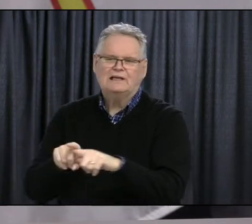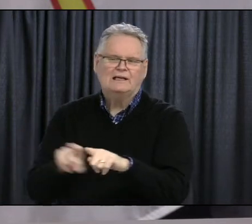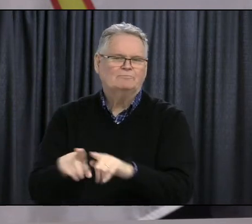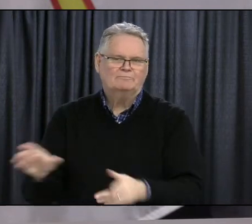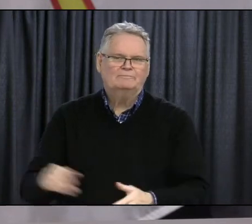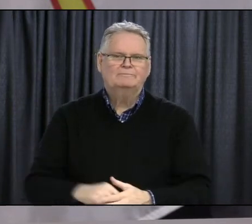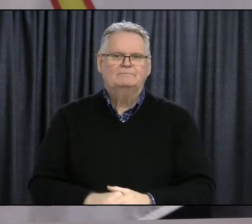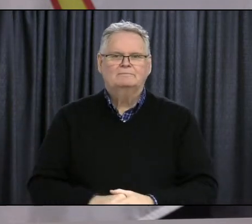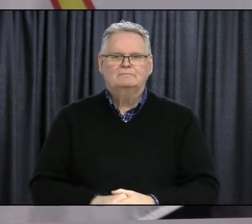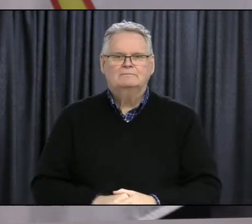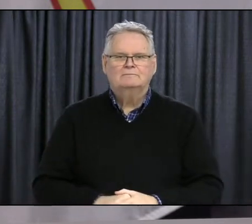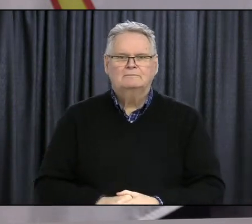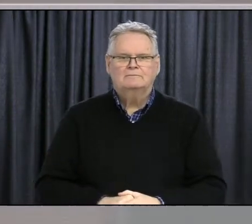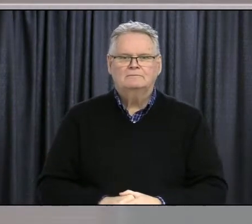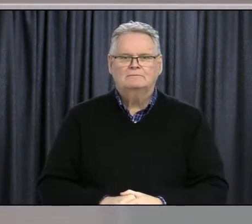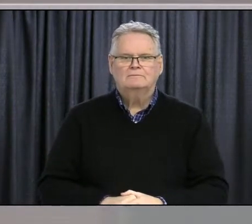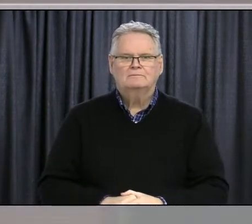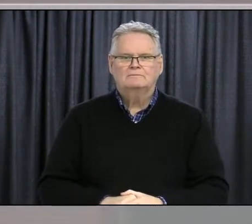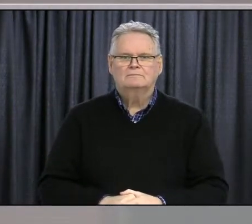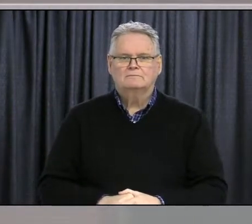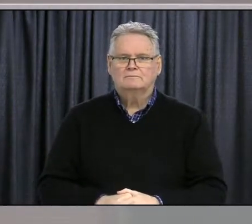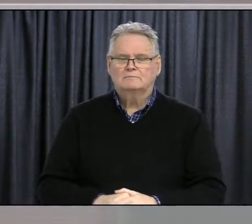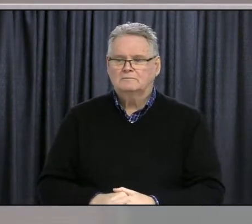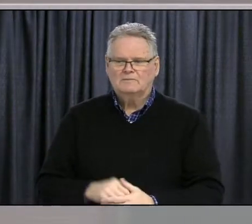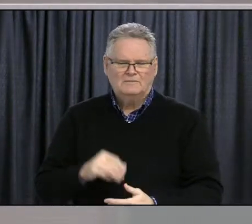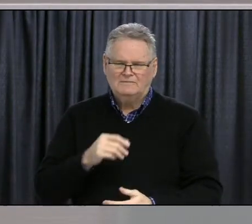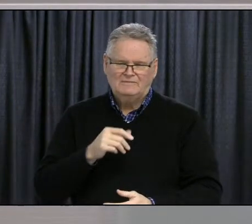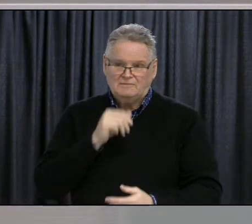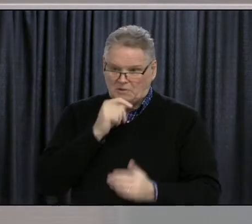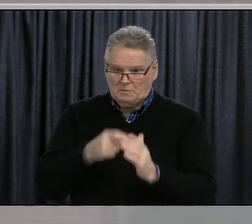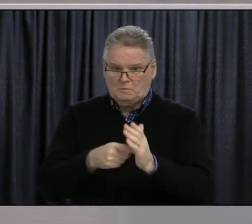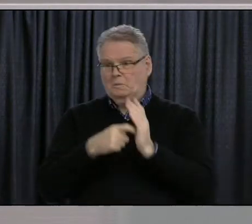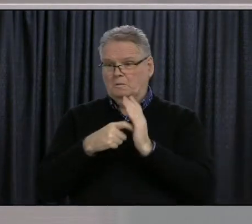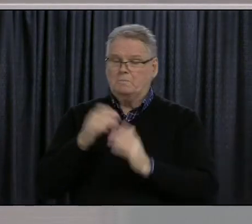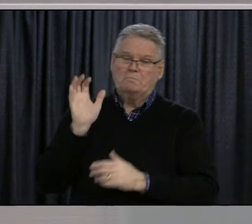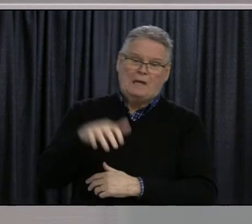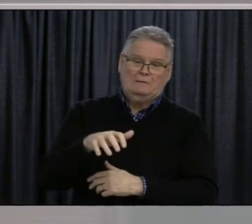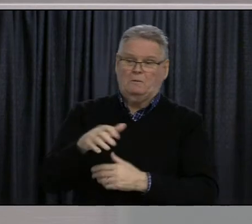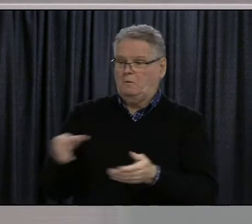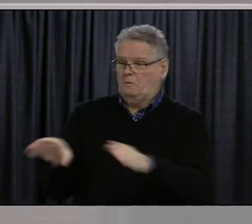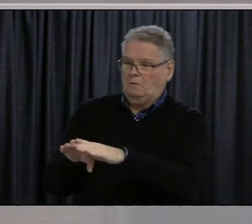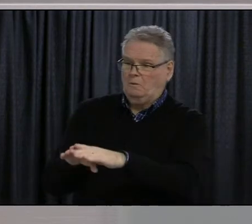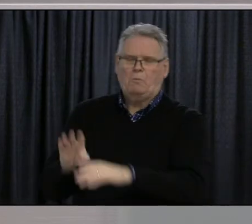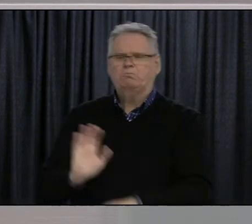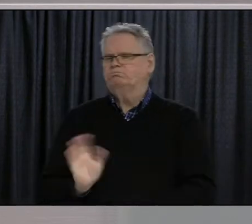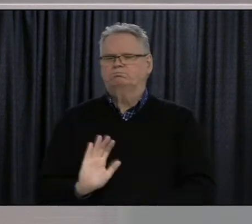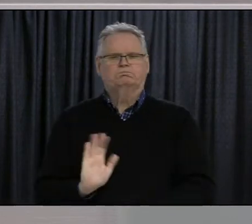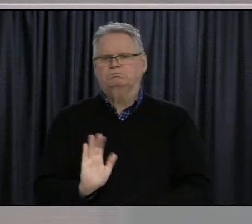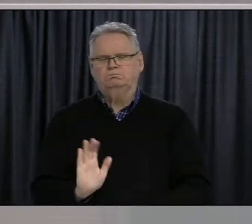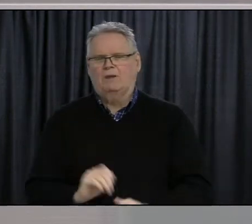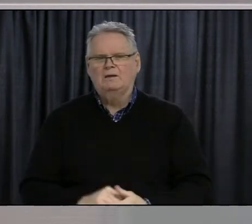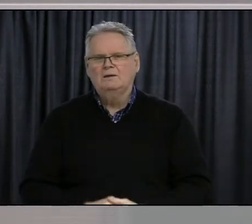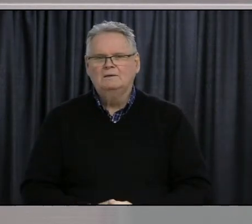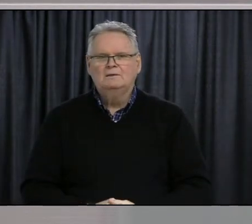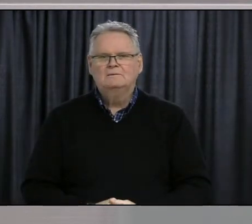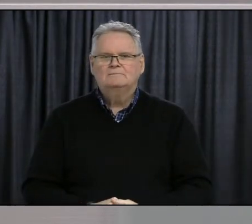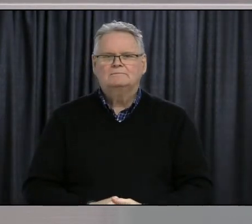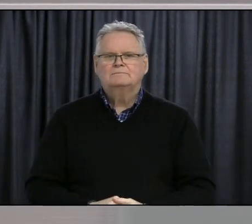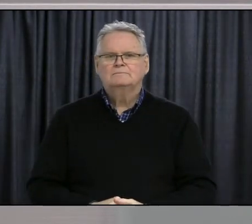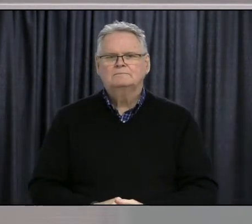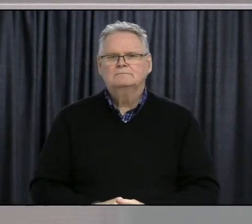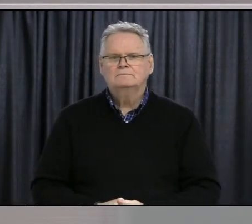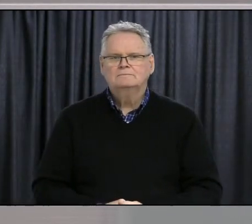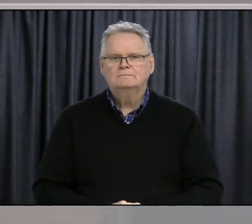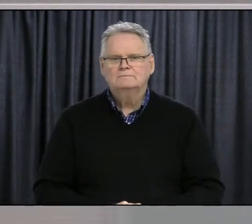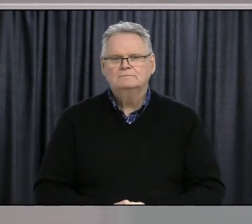facility. And Dr. Fitzgerald, you mentioned that one of the source of this case could date back as